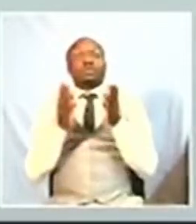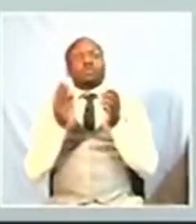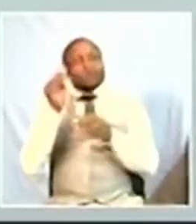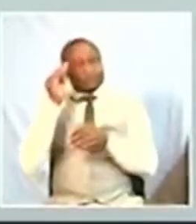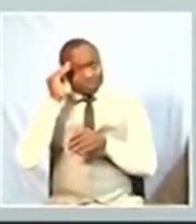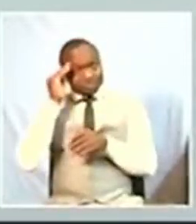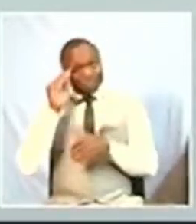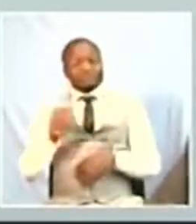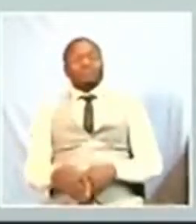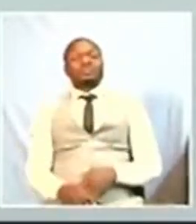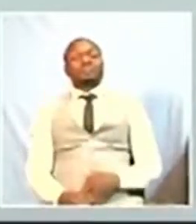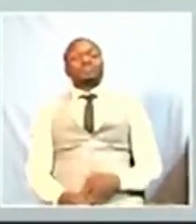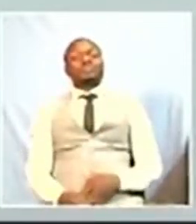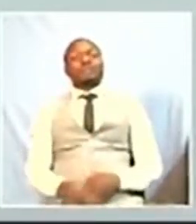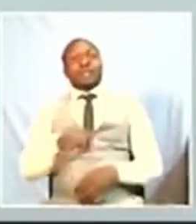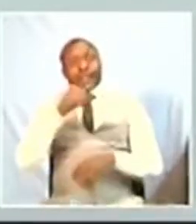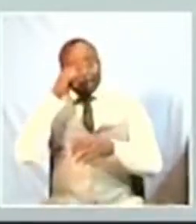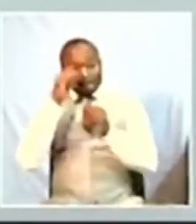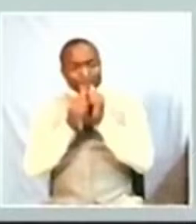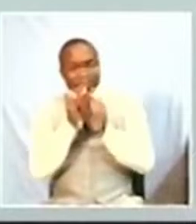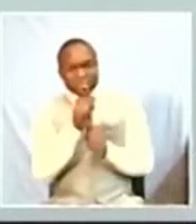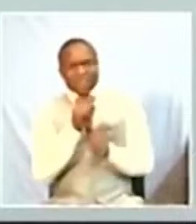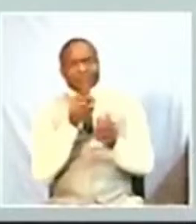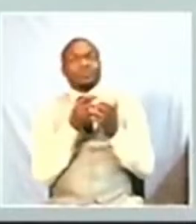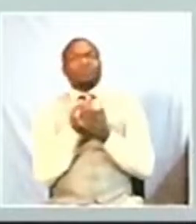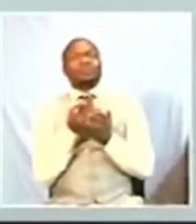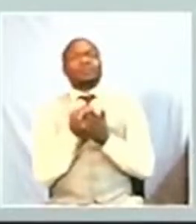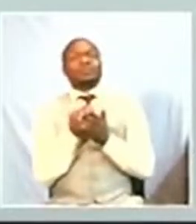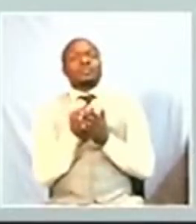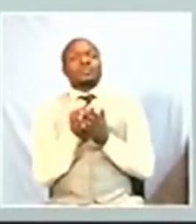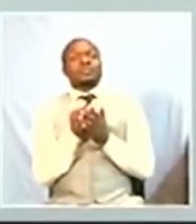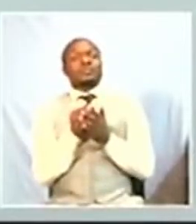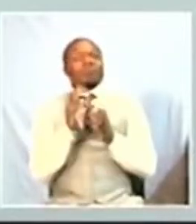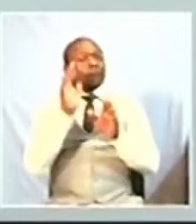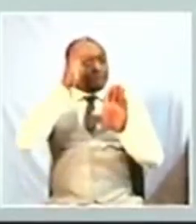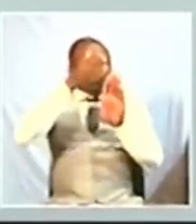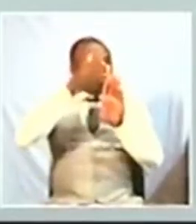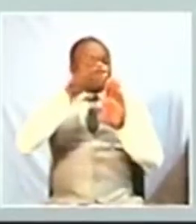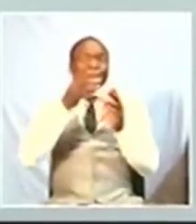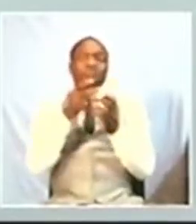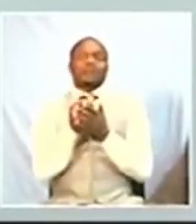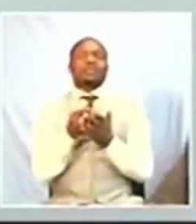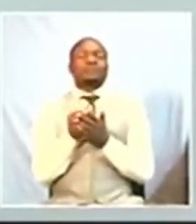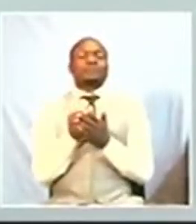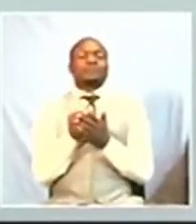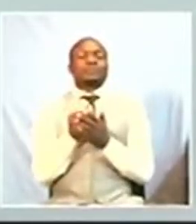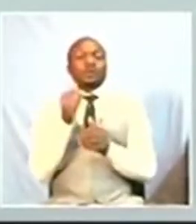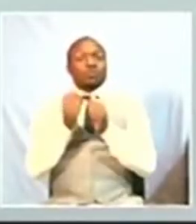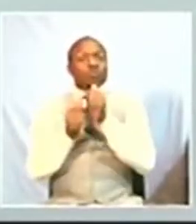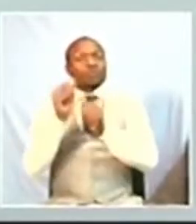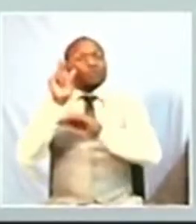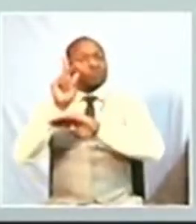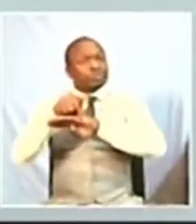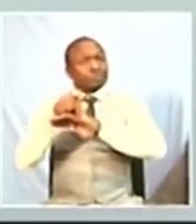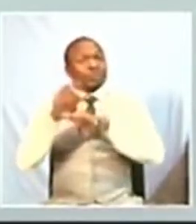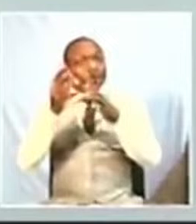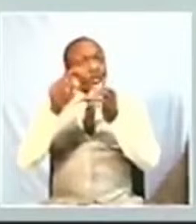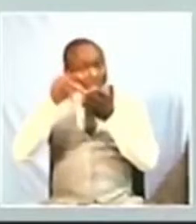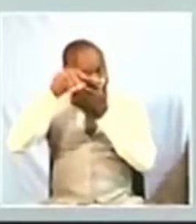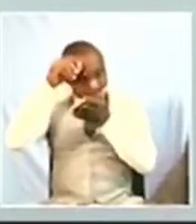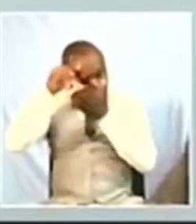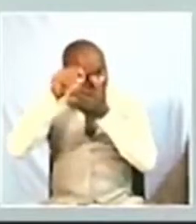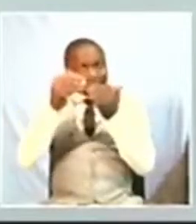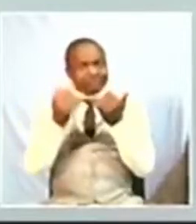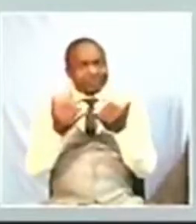know. Because that money was committed money. To which projects? We want to learn from you.